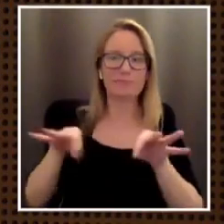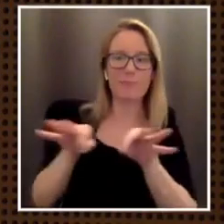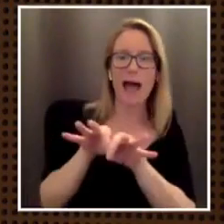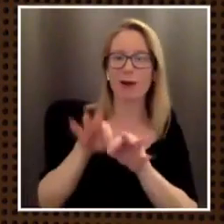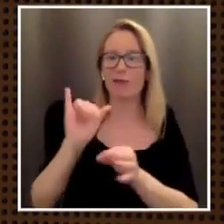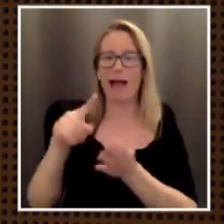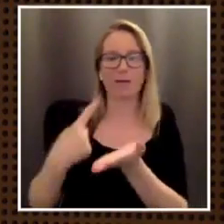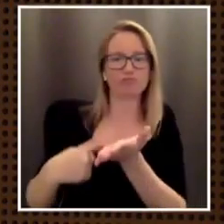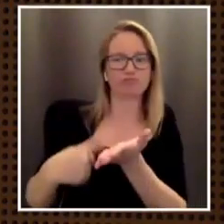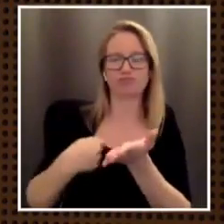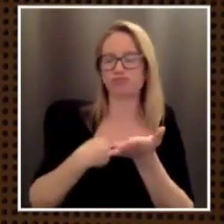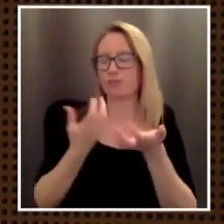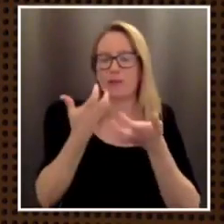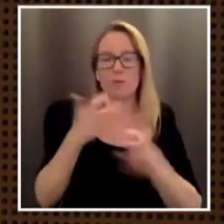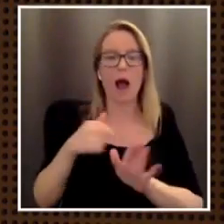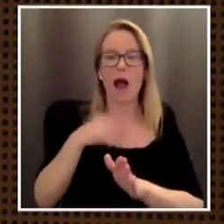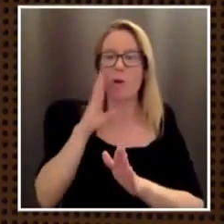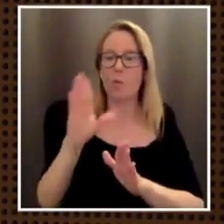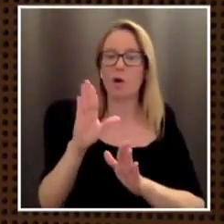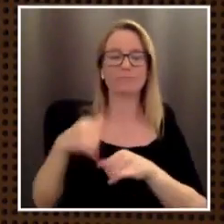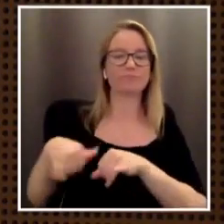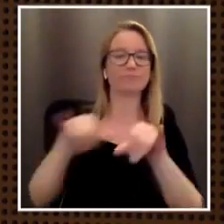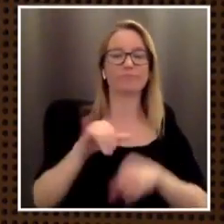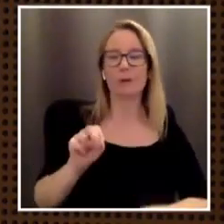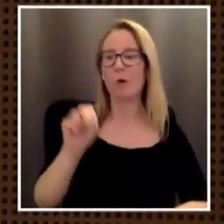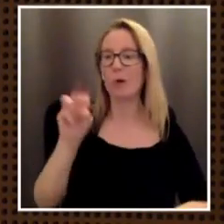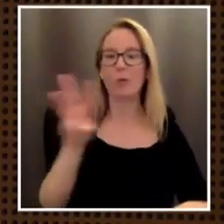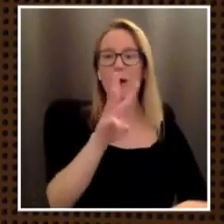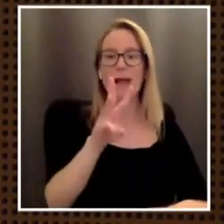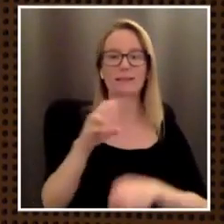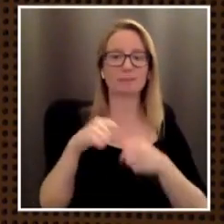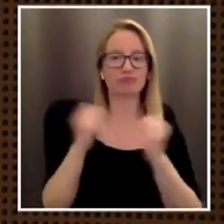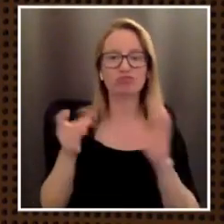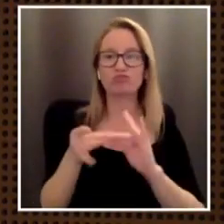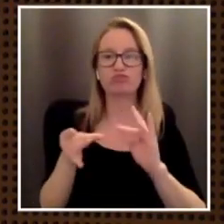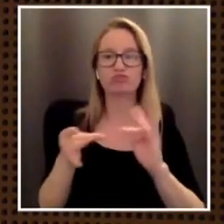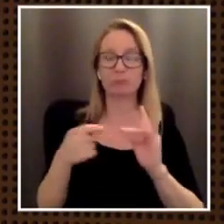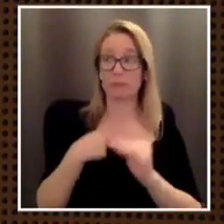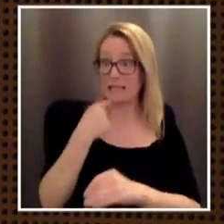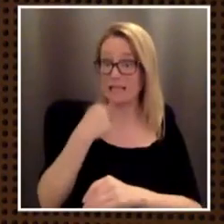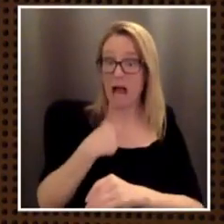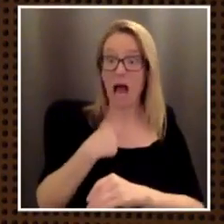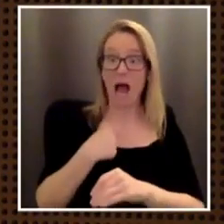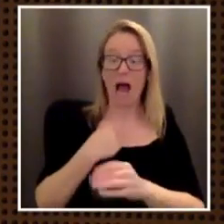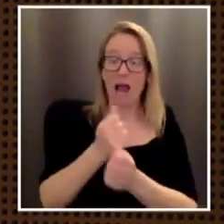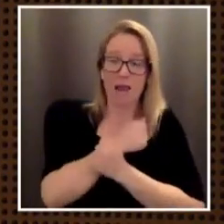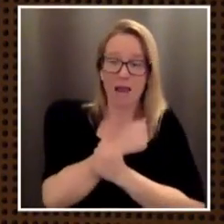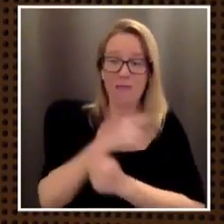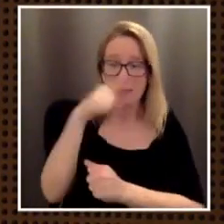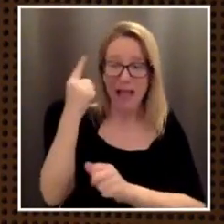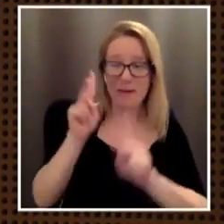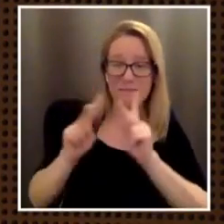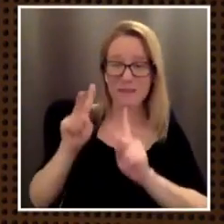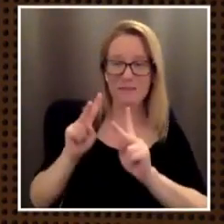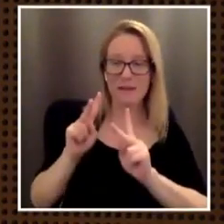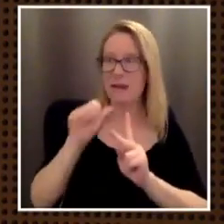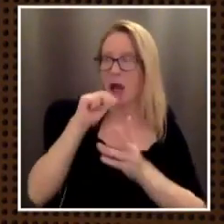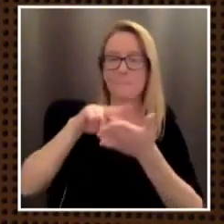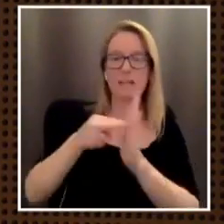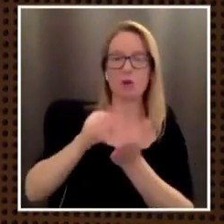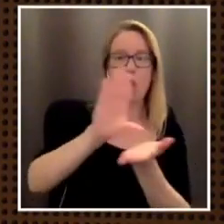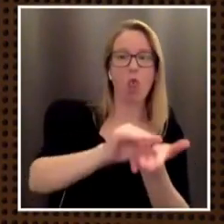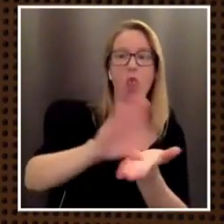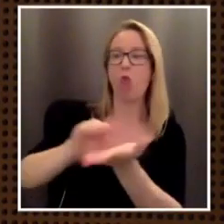just issue my standard Northwest disclaimer that when I say I love black people, it is not meant to diminish any